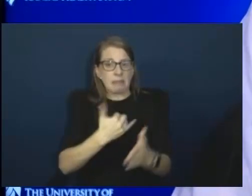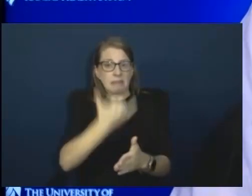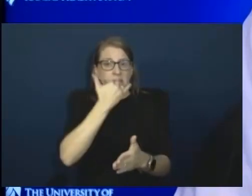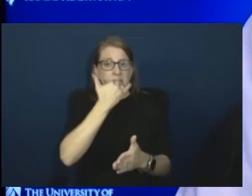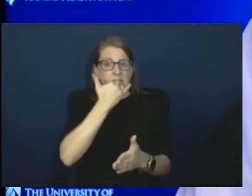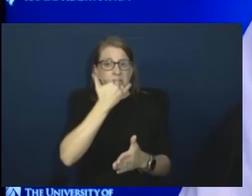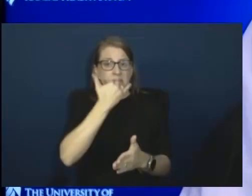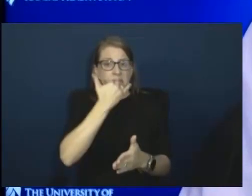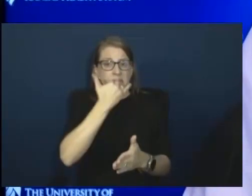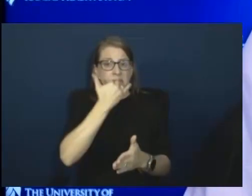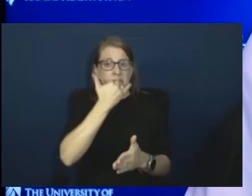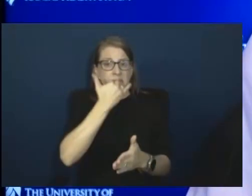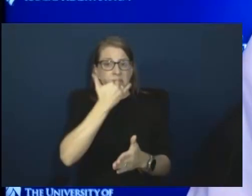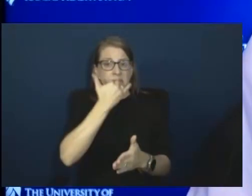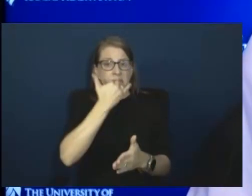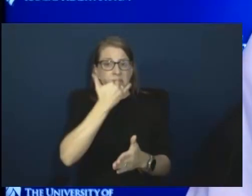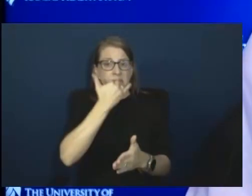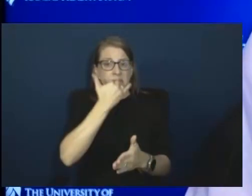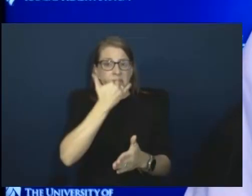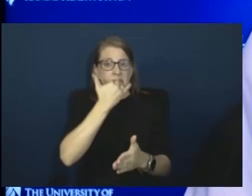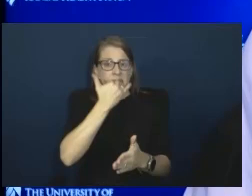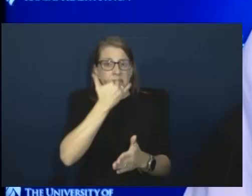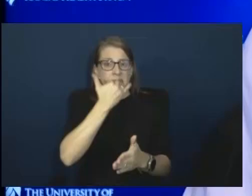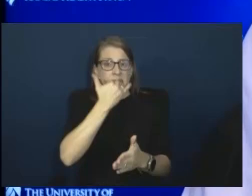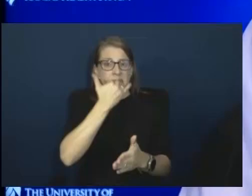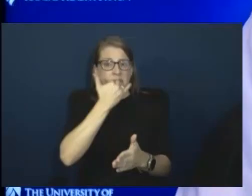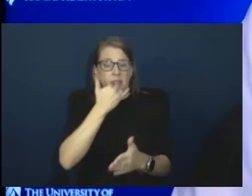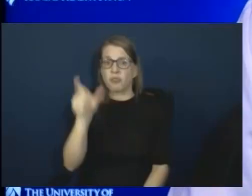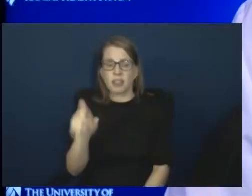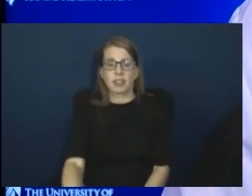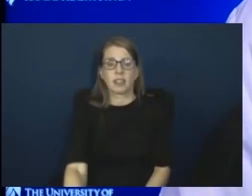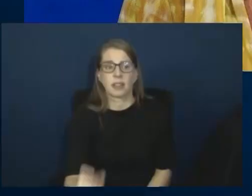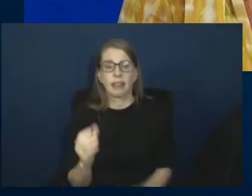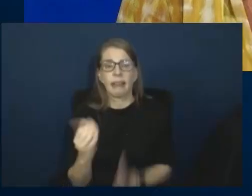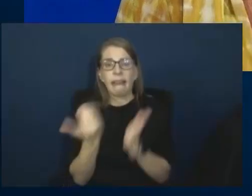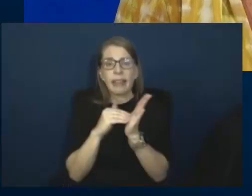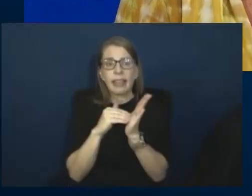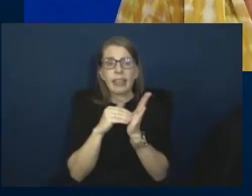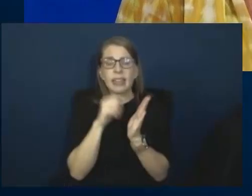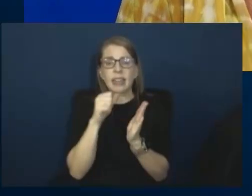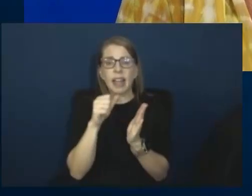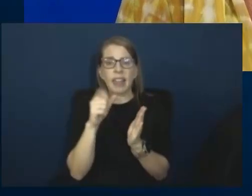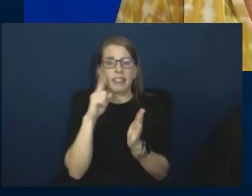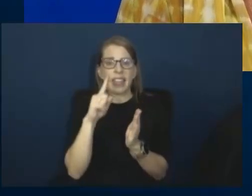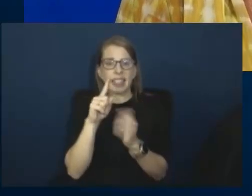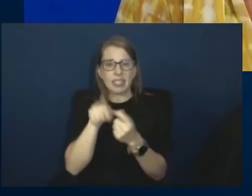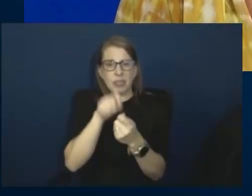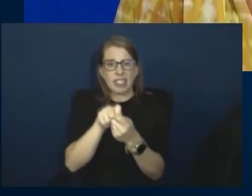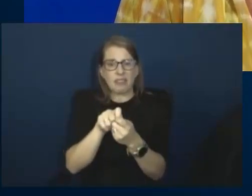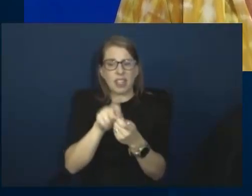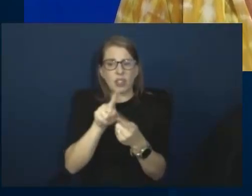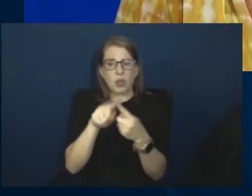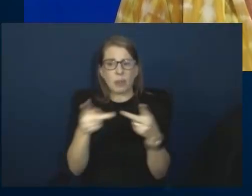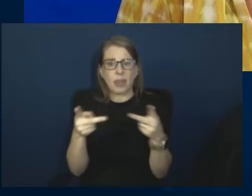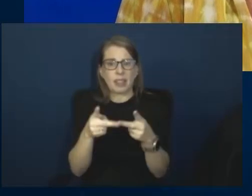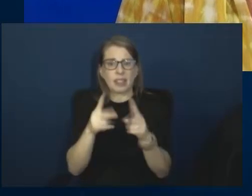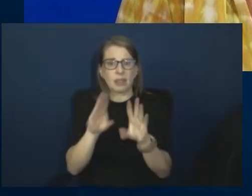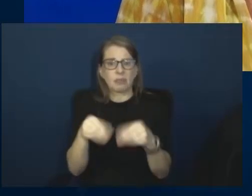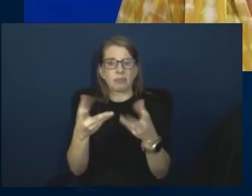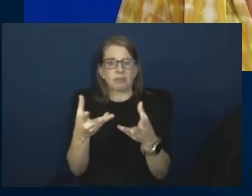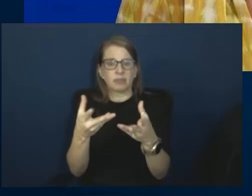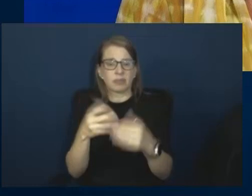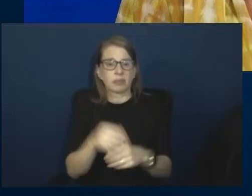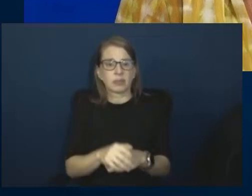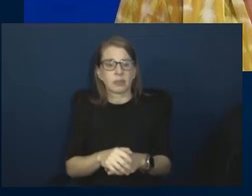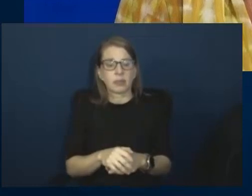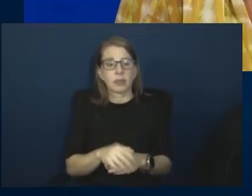it's specific to those places where you're donating. Okay, Holly wants to know, back on the ivermectin topic, she said she